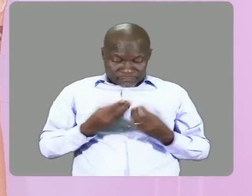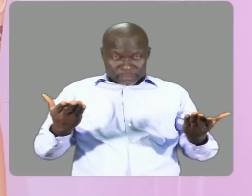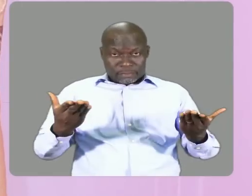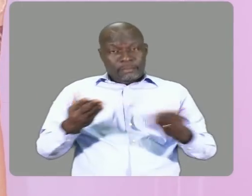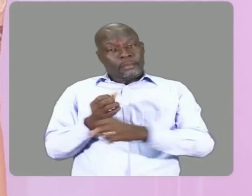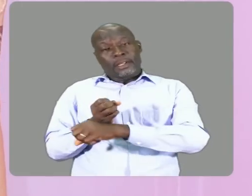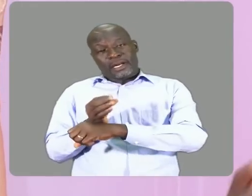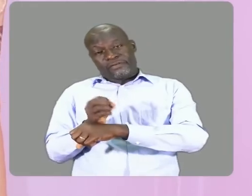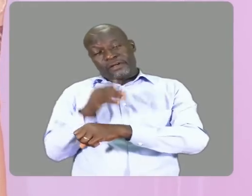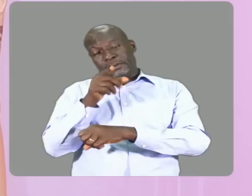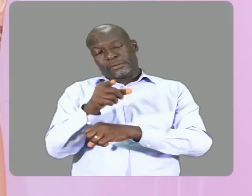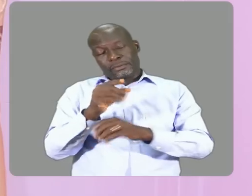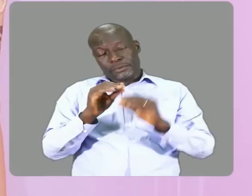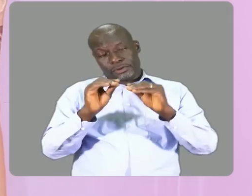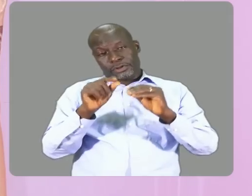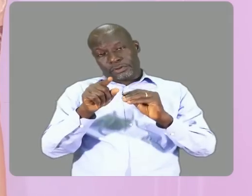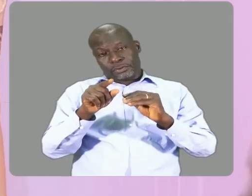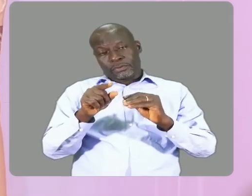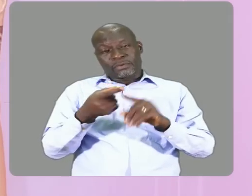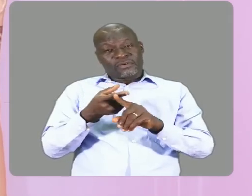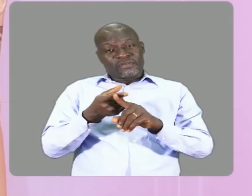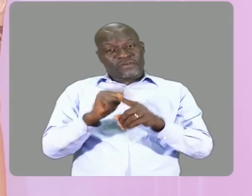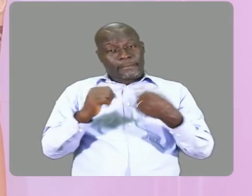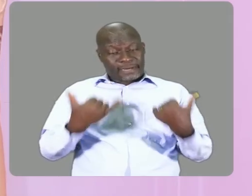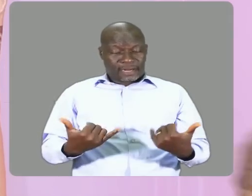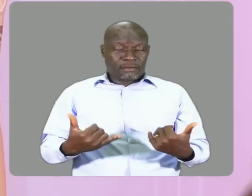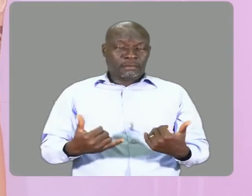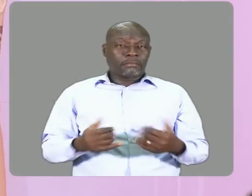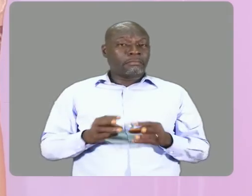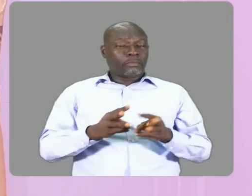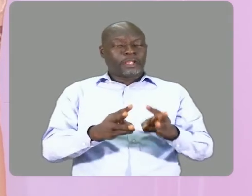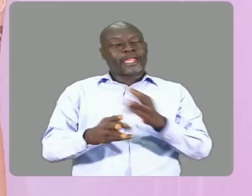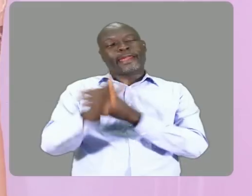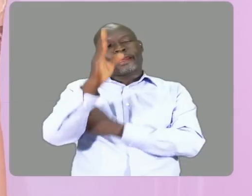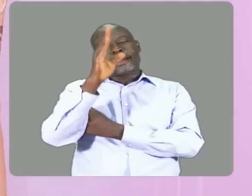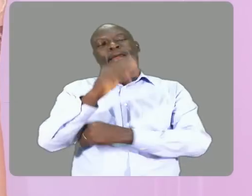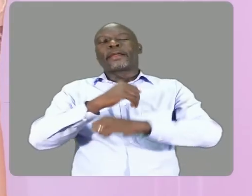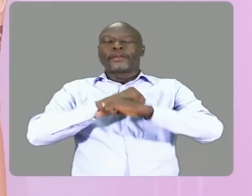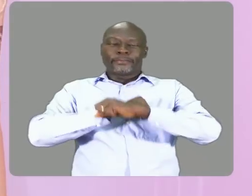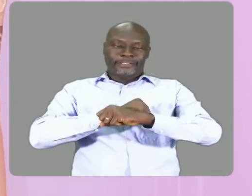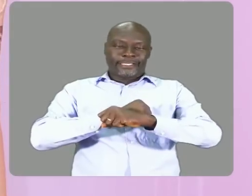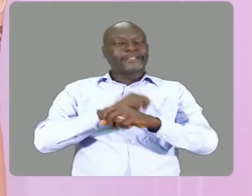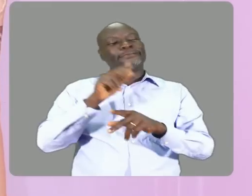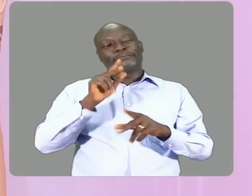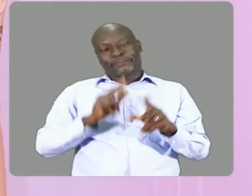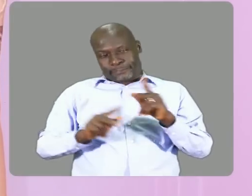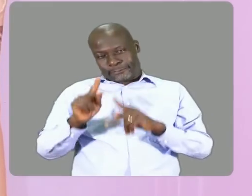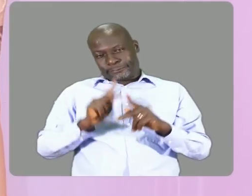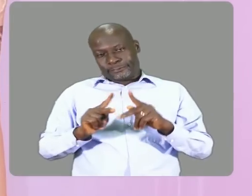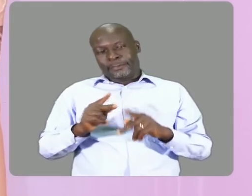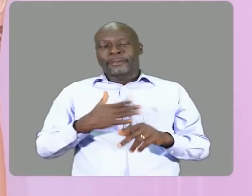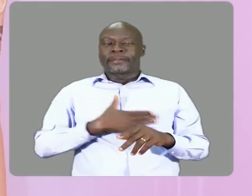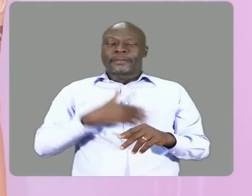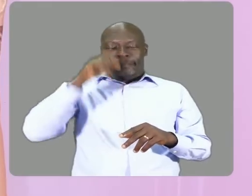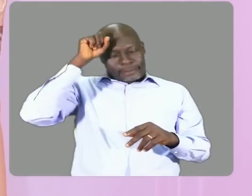betufo. Na ma kyerew efri ne yaade ko no okwan ya nyankopon fa so na obone nkro fo ho ban oda